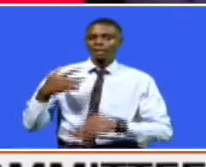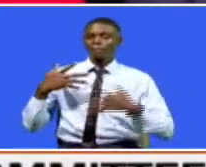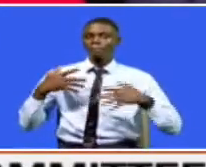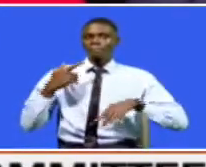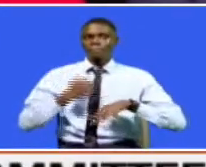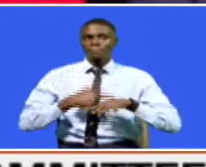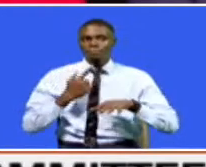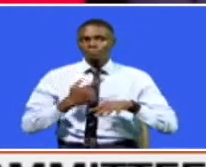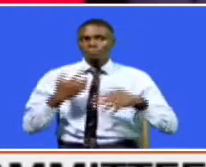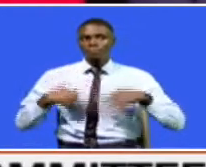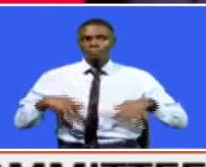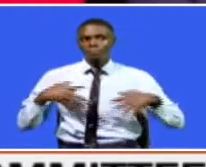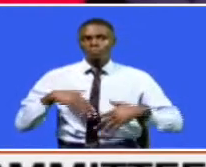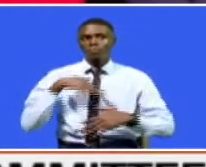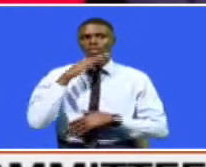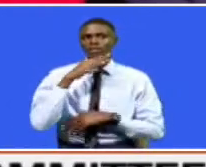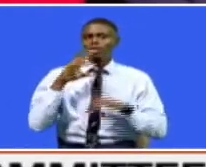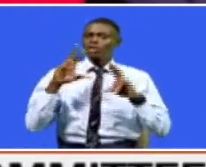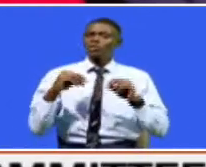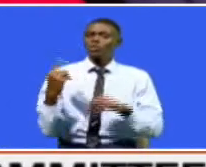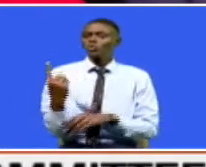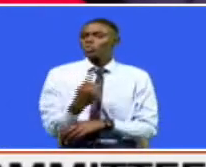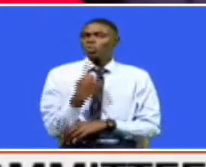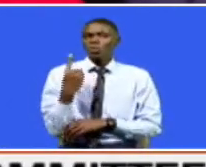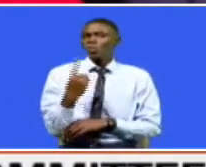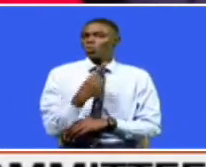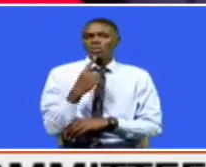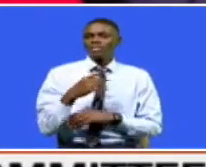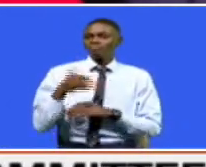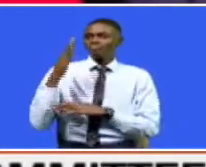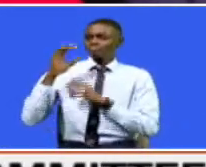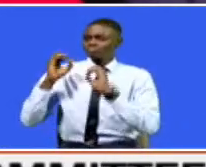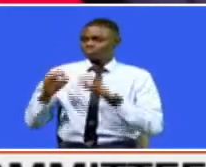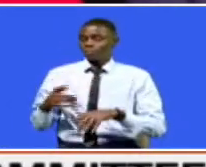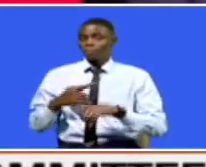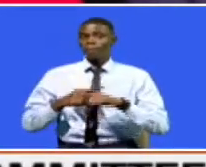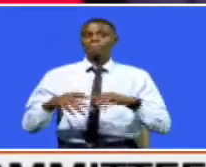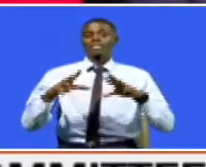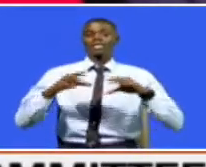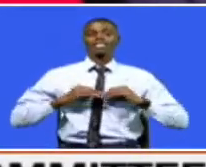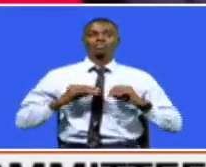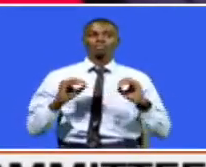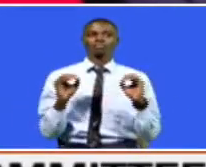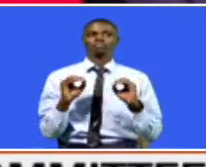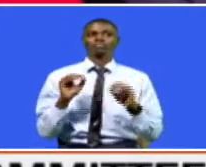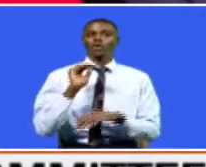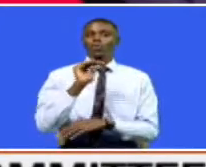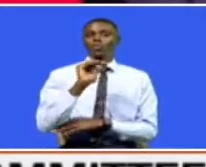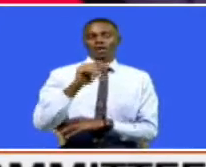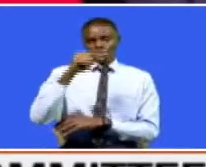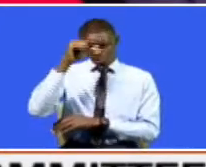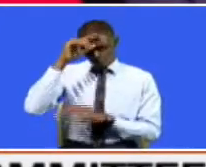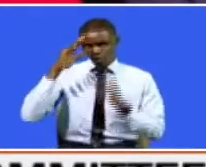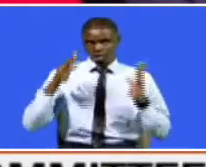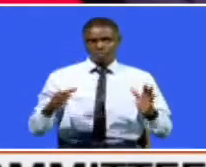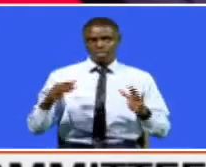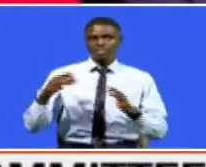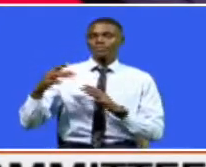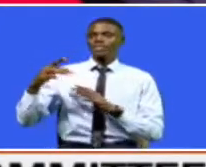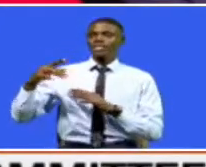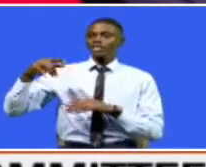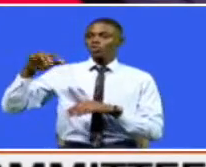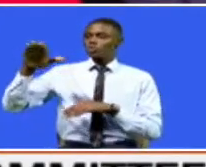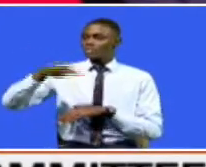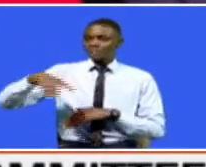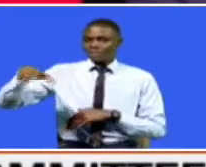dying, is not only ungodly but unacceptable. We ask our governors in the adversely